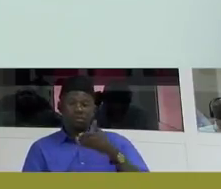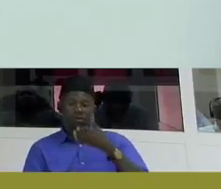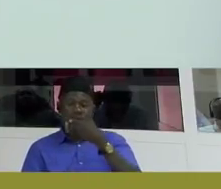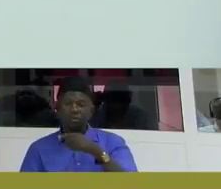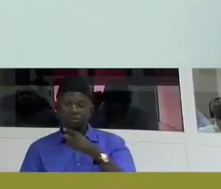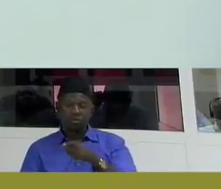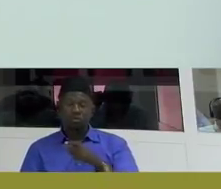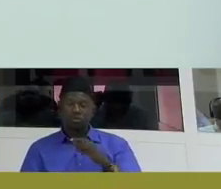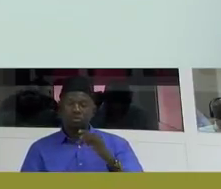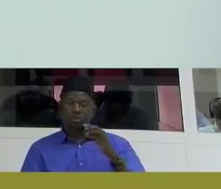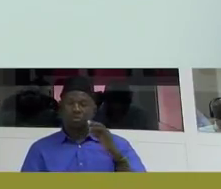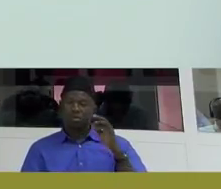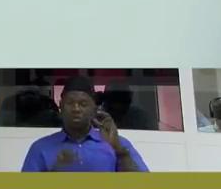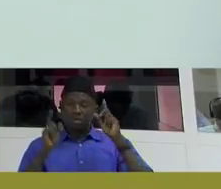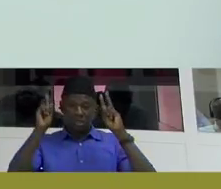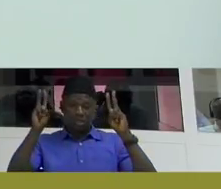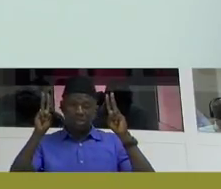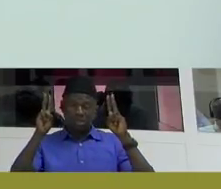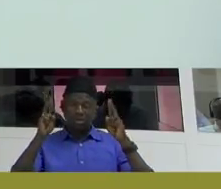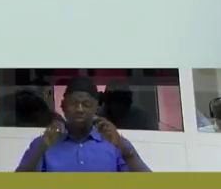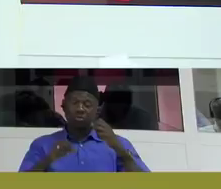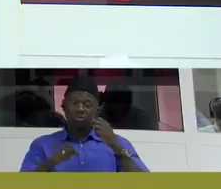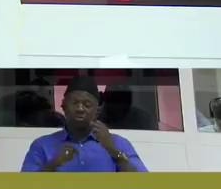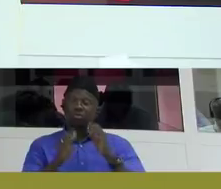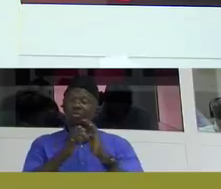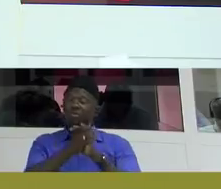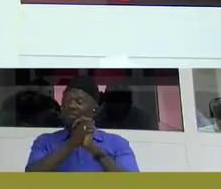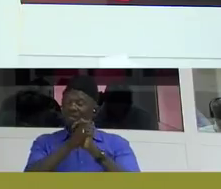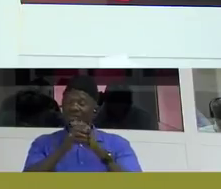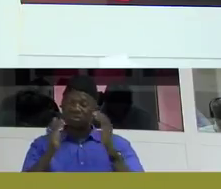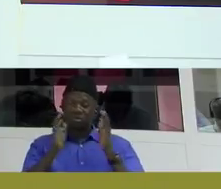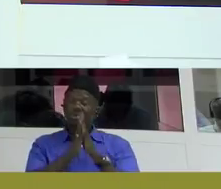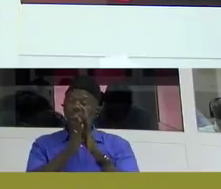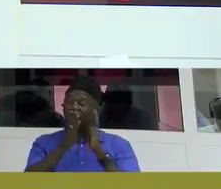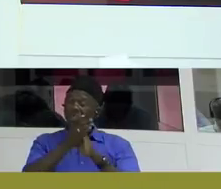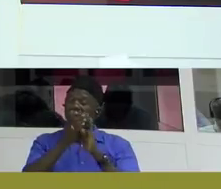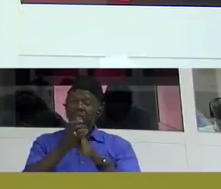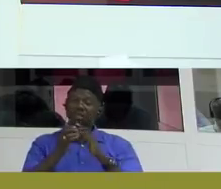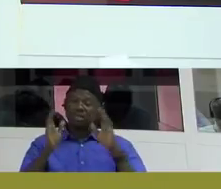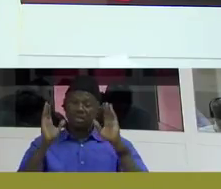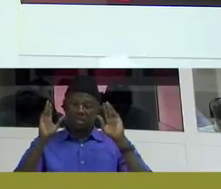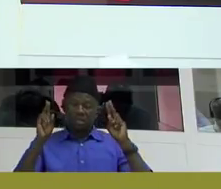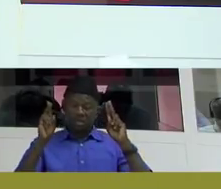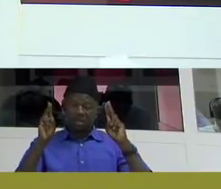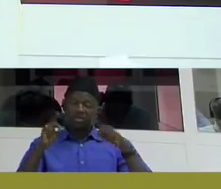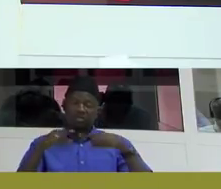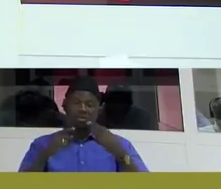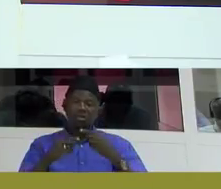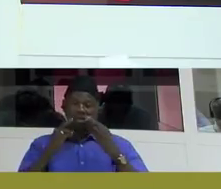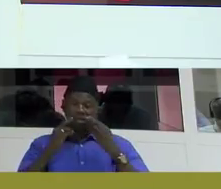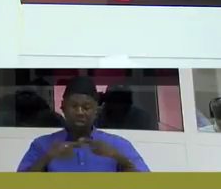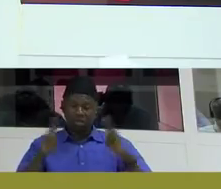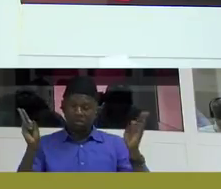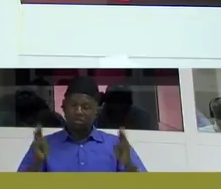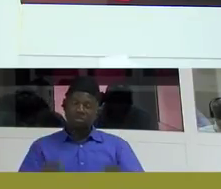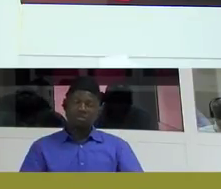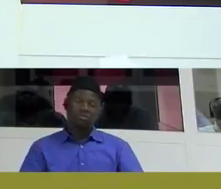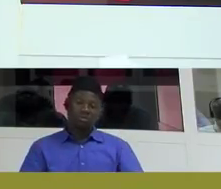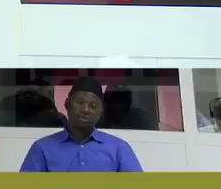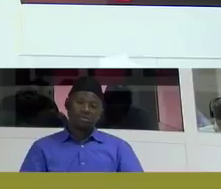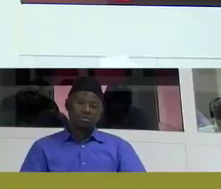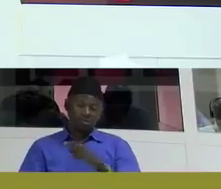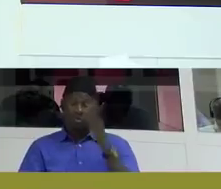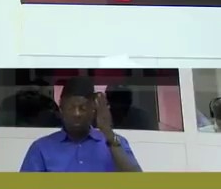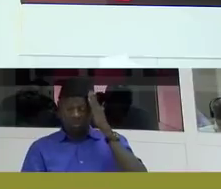to congratulate him for that declaration. So we got an acknowledgement coming from one sector of